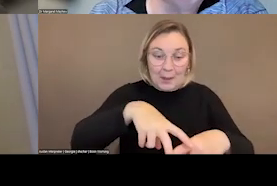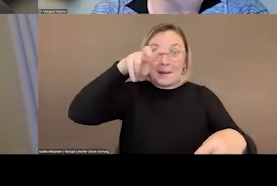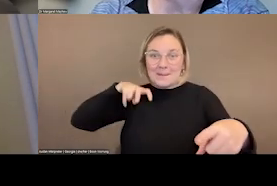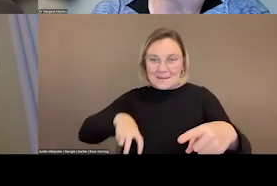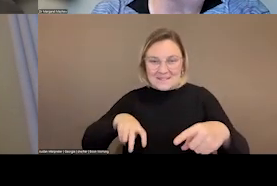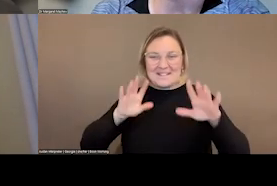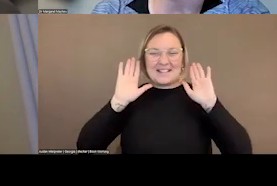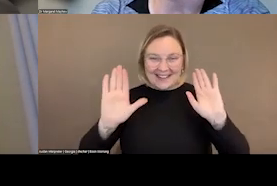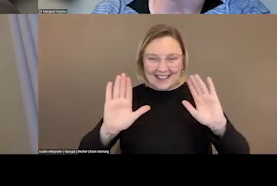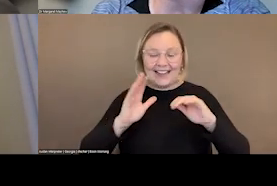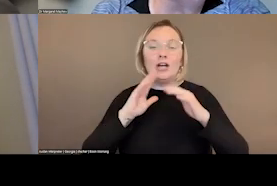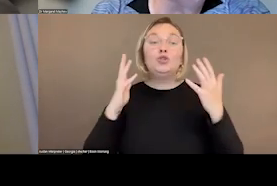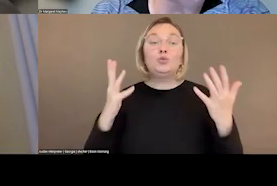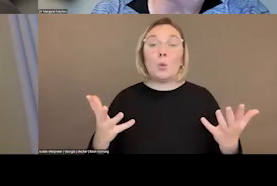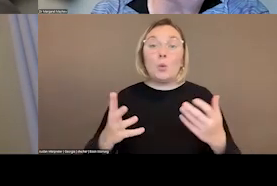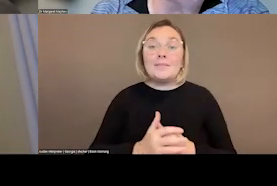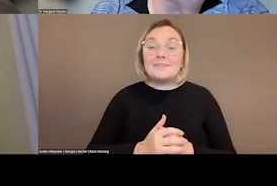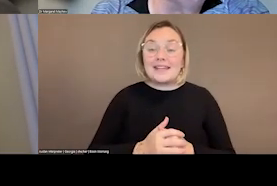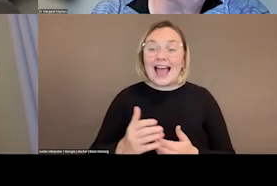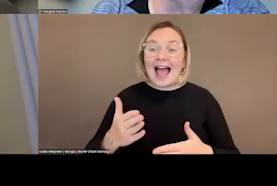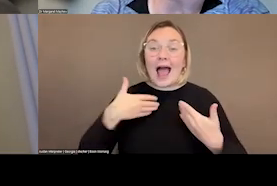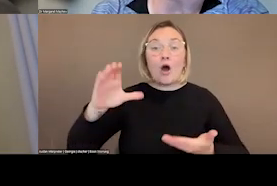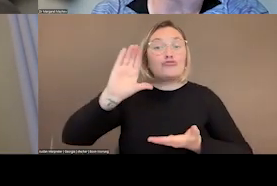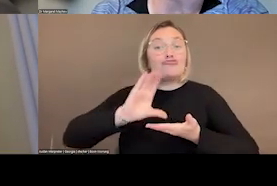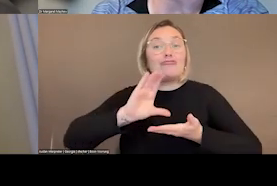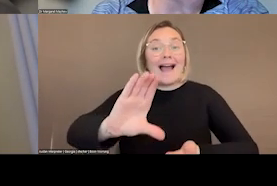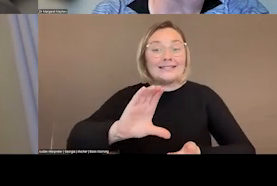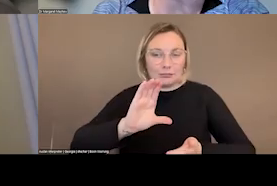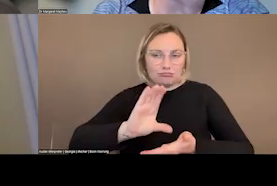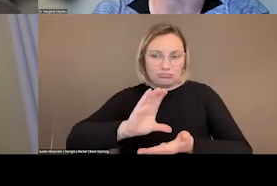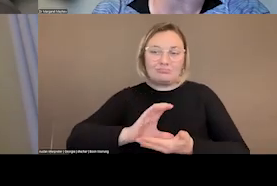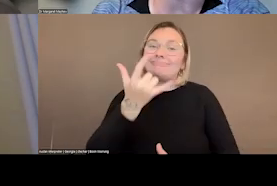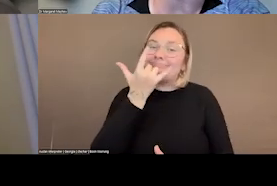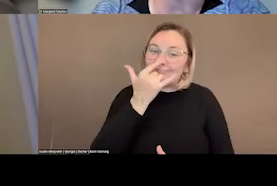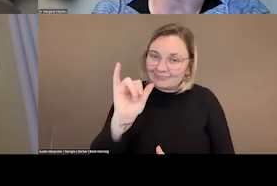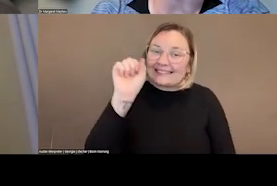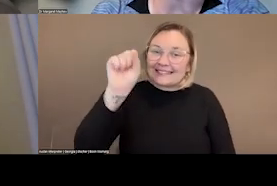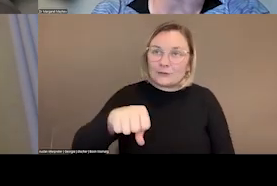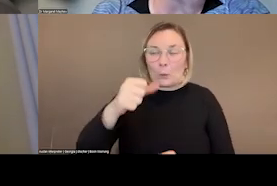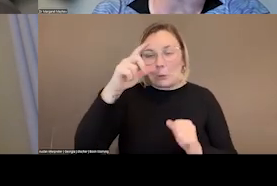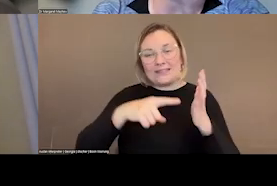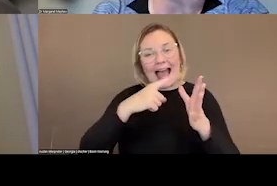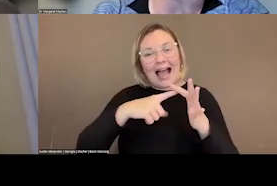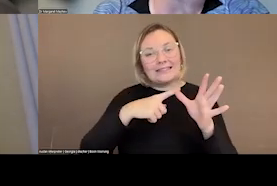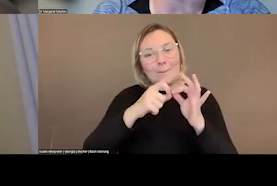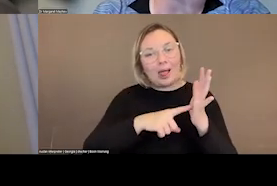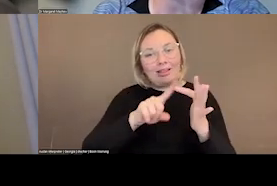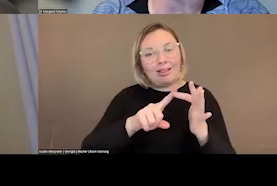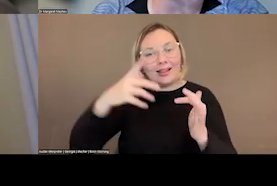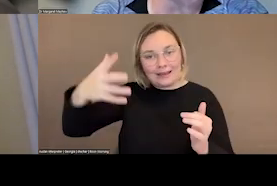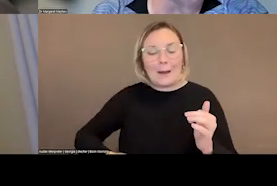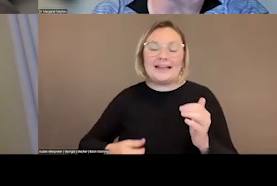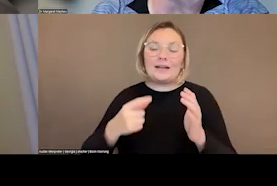around. So all of our grant funds are unfortunately considered taxable income. So in Hmm. the case